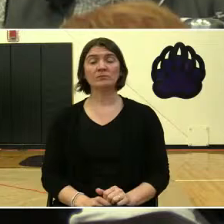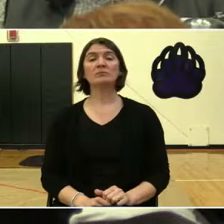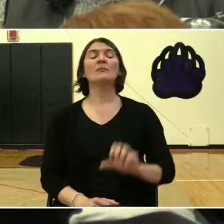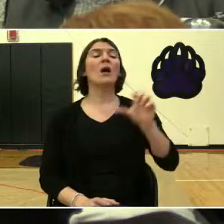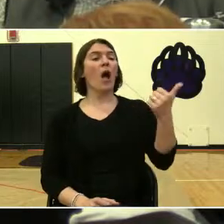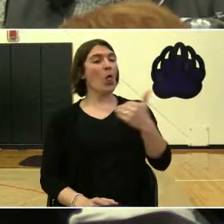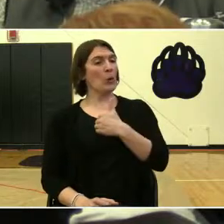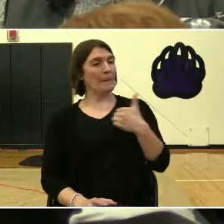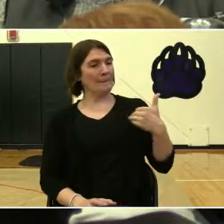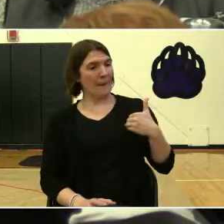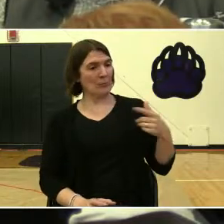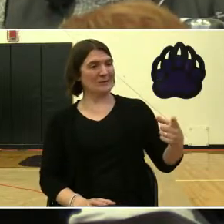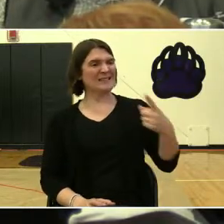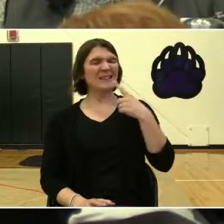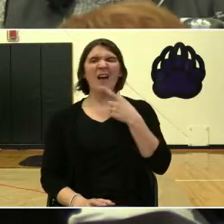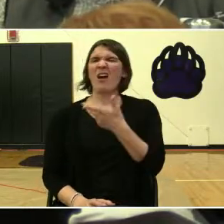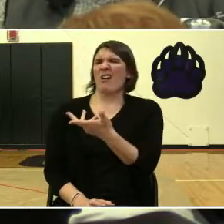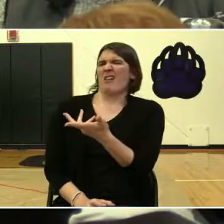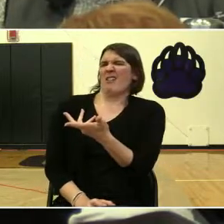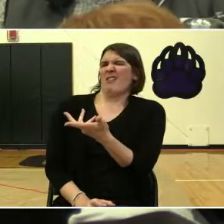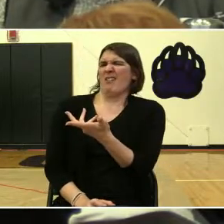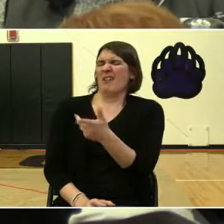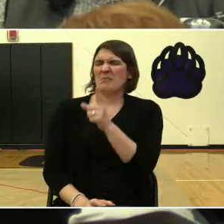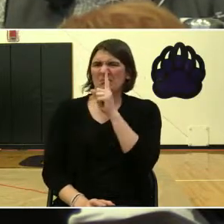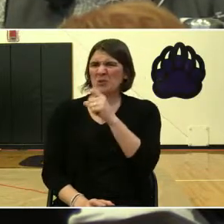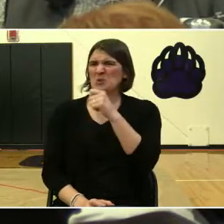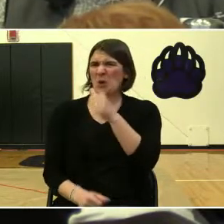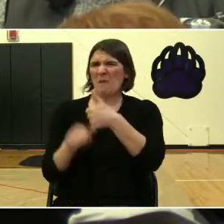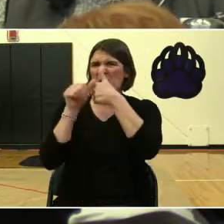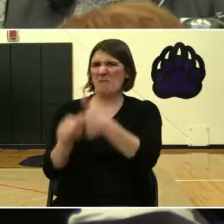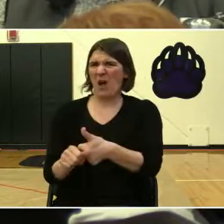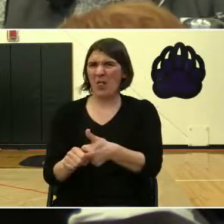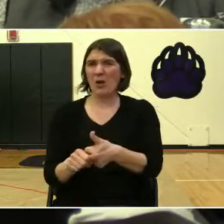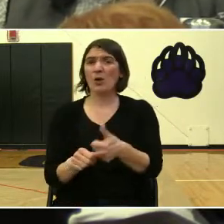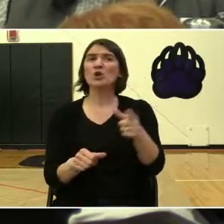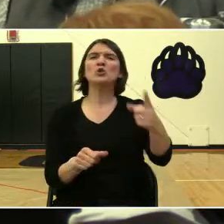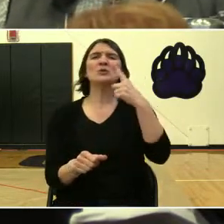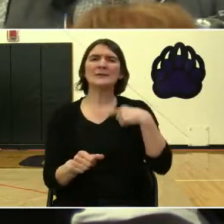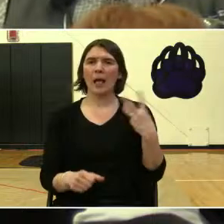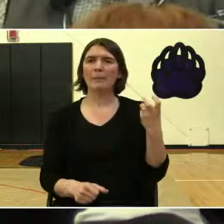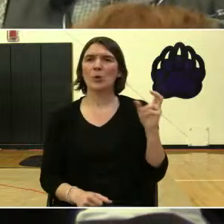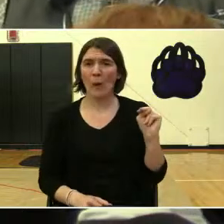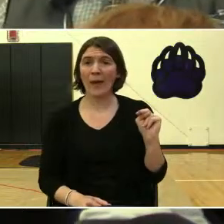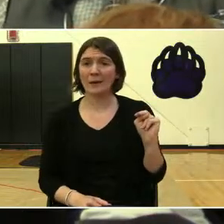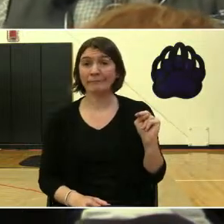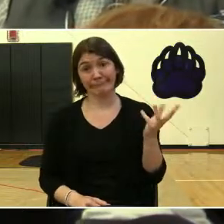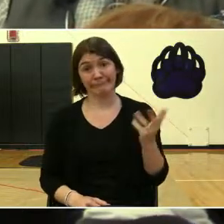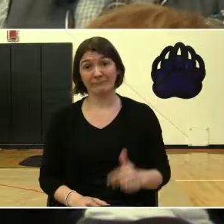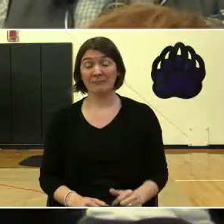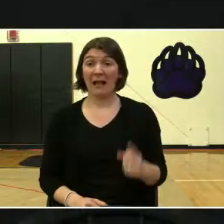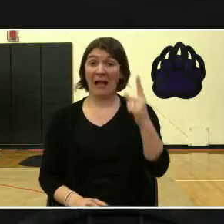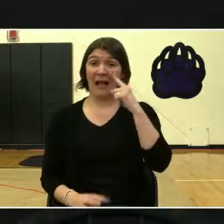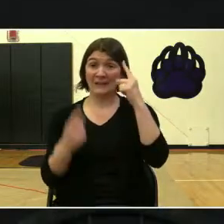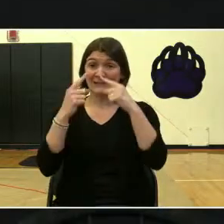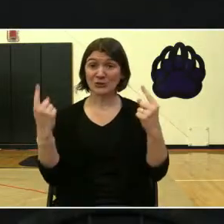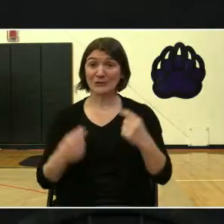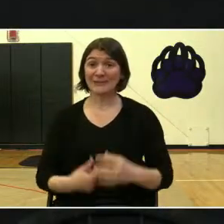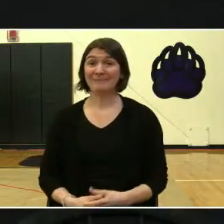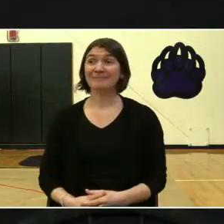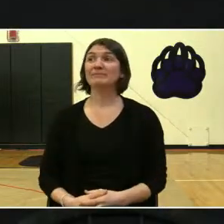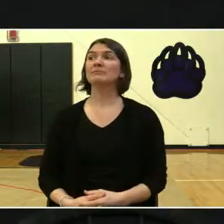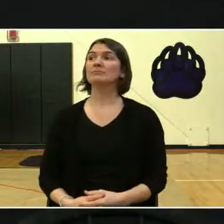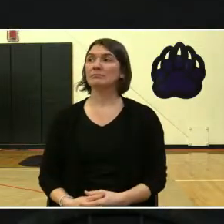by another member that we hadn't done that and I would actually put it to you to name that occasion thank you